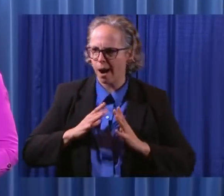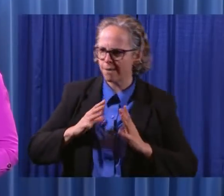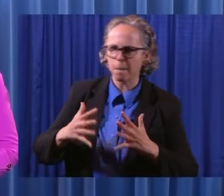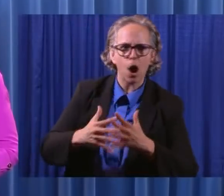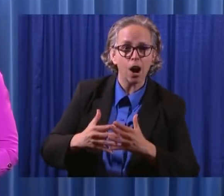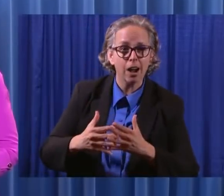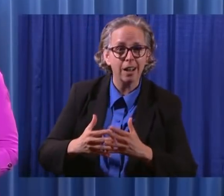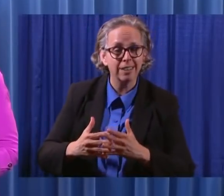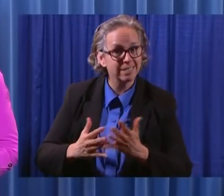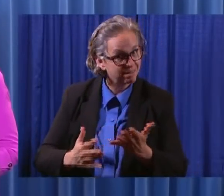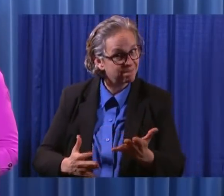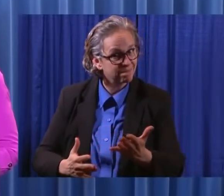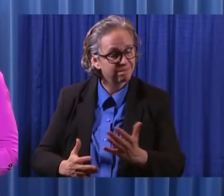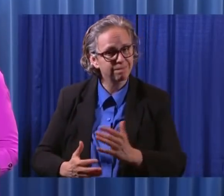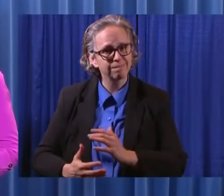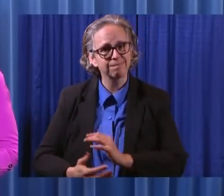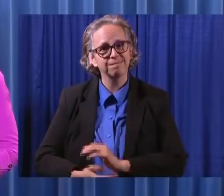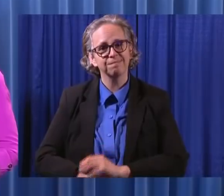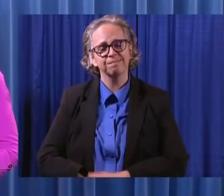Governor.